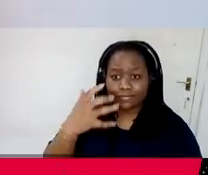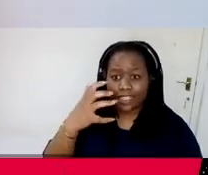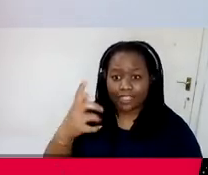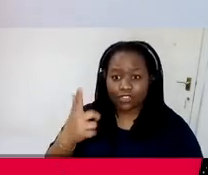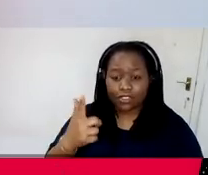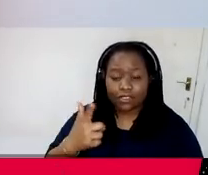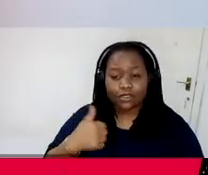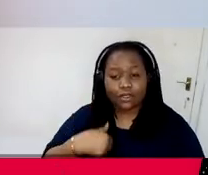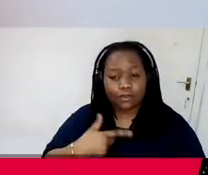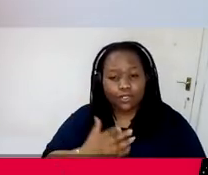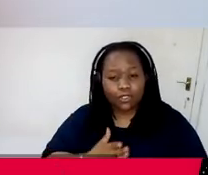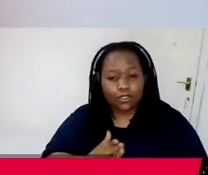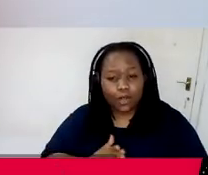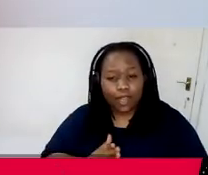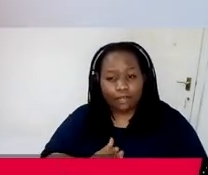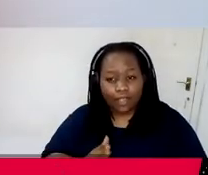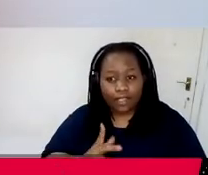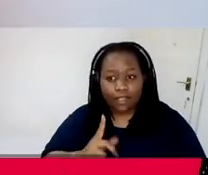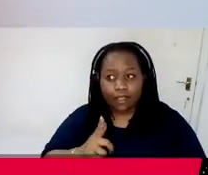violations.